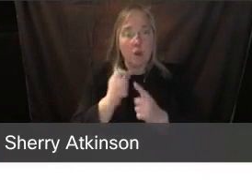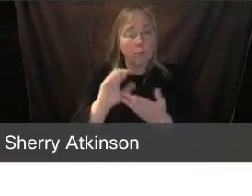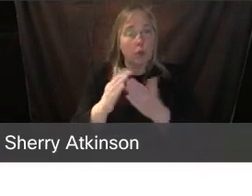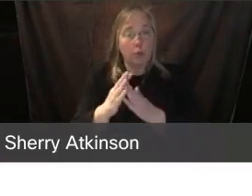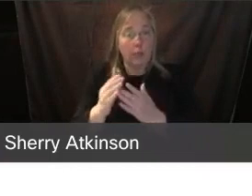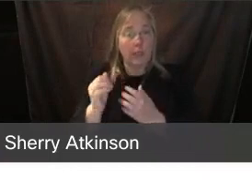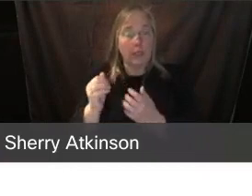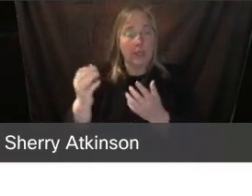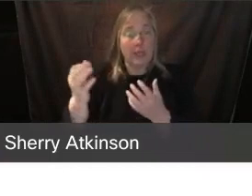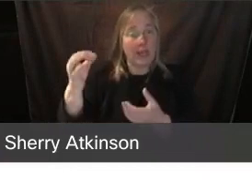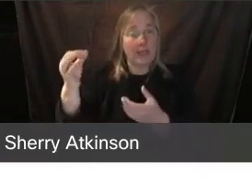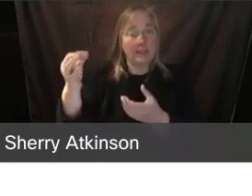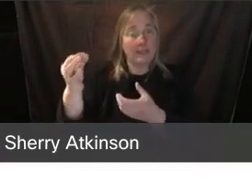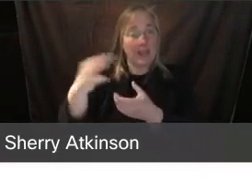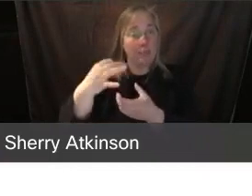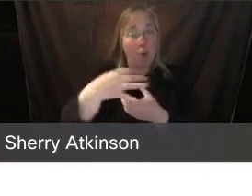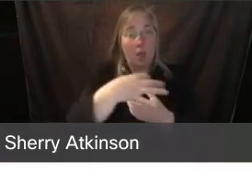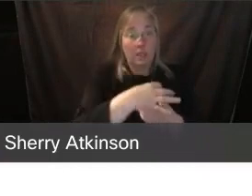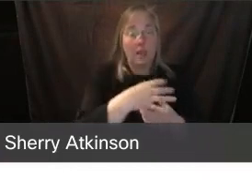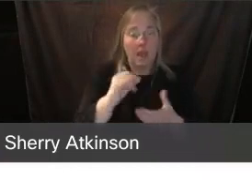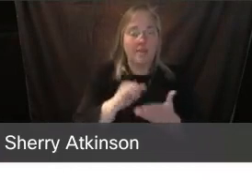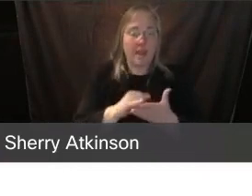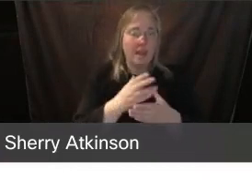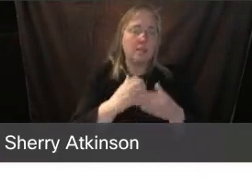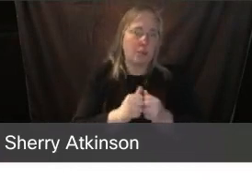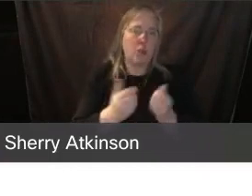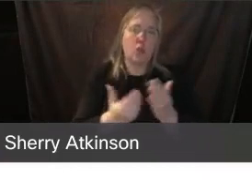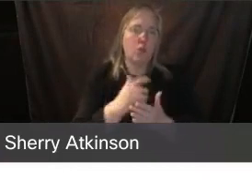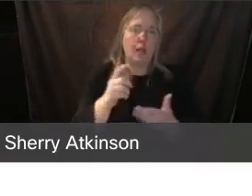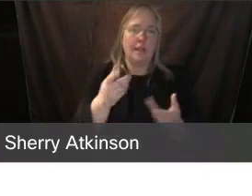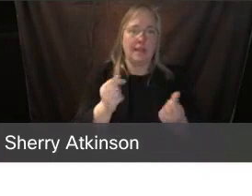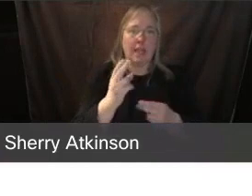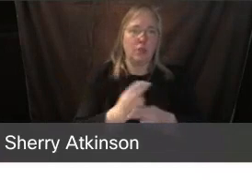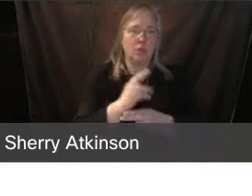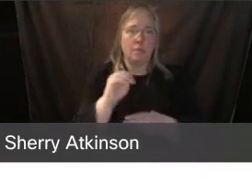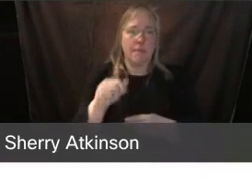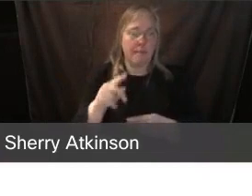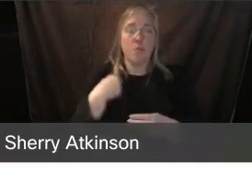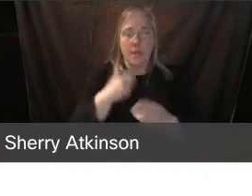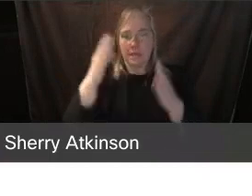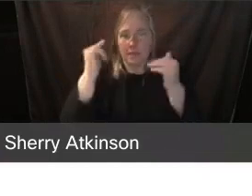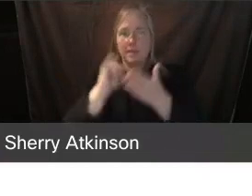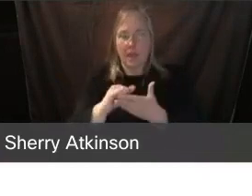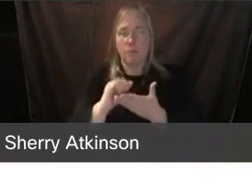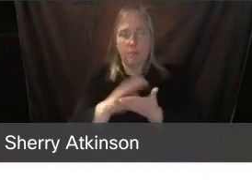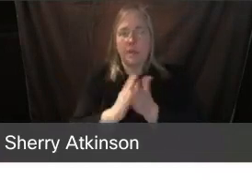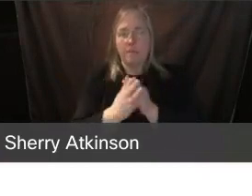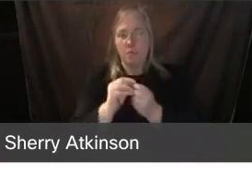map, which we're anticipating will be much more detailed than our current land use map.